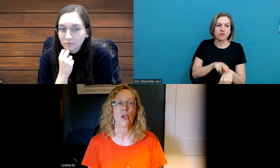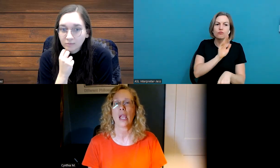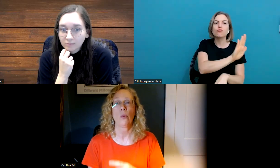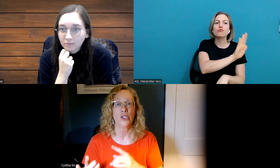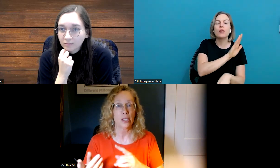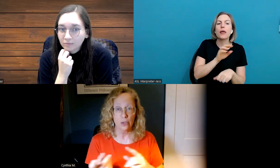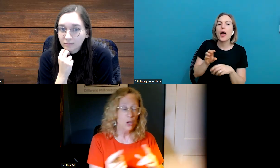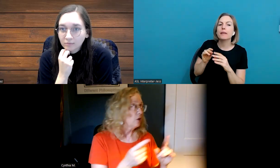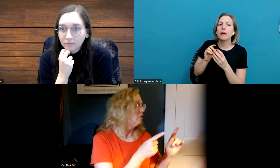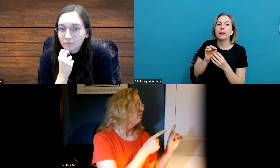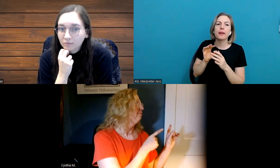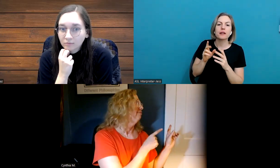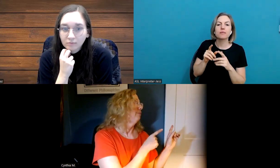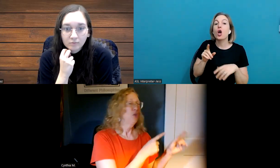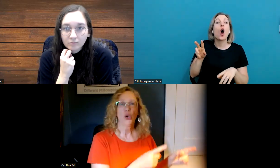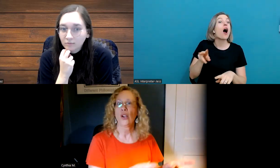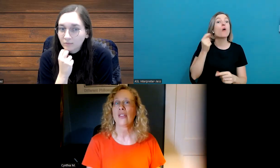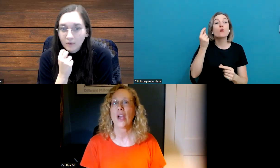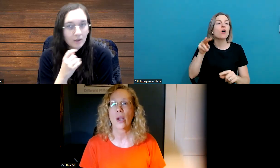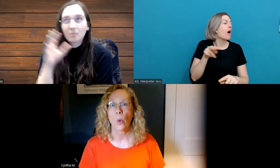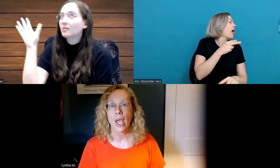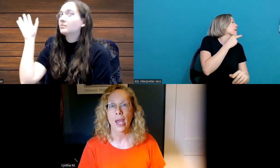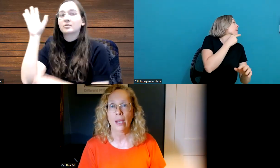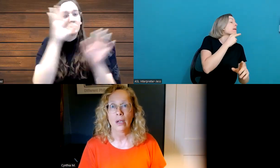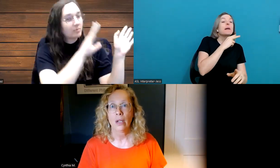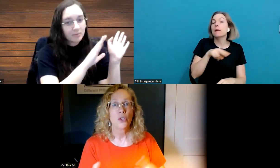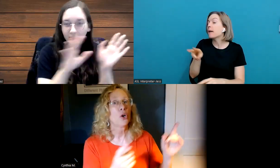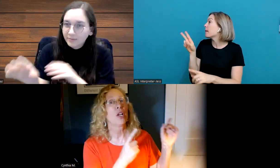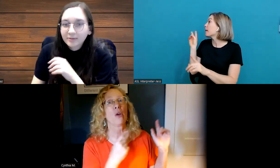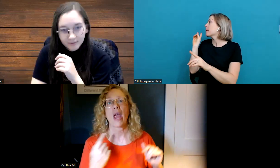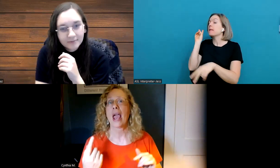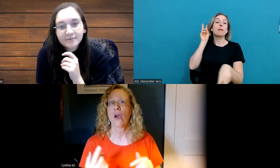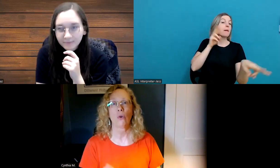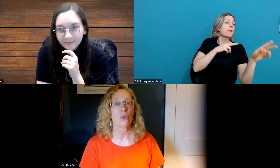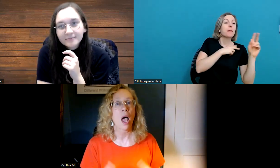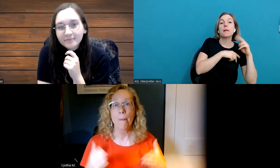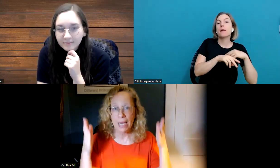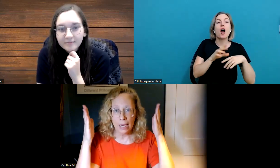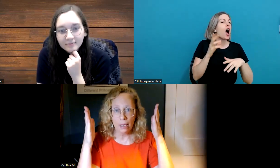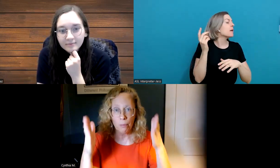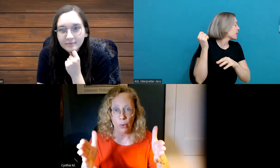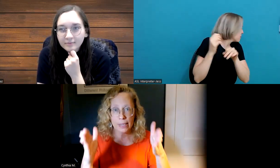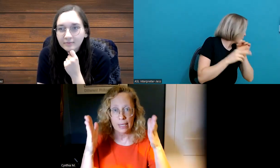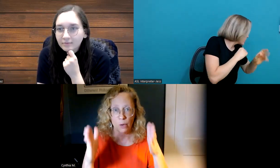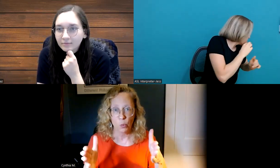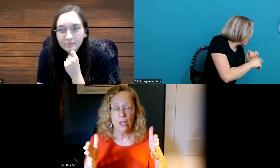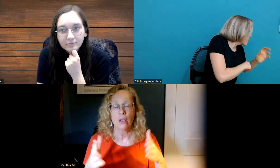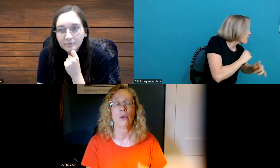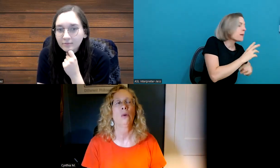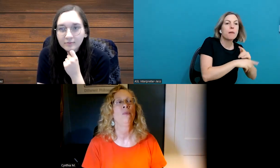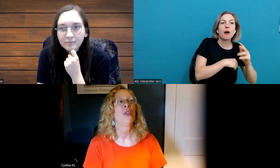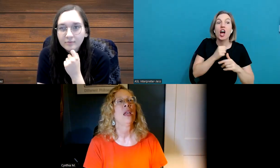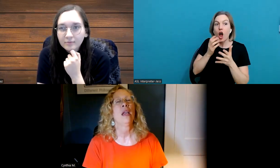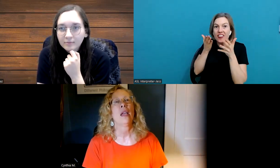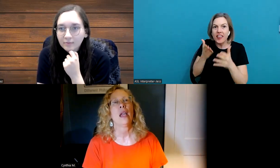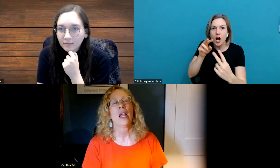to communicate, which is turning their head away, turning around, not being present and with